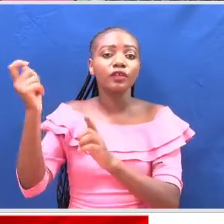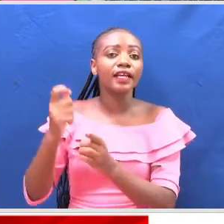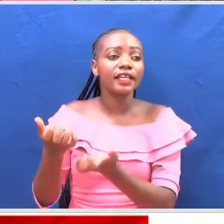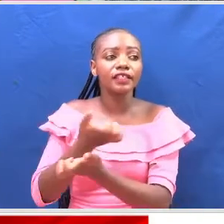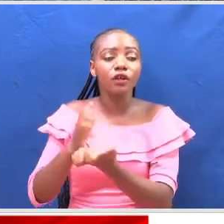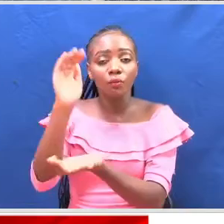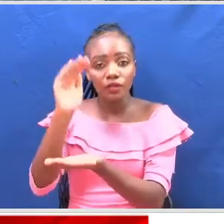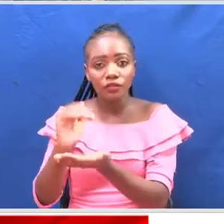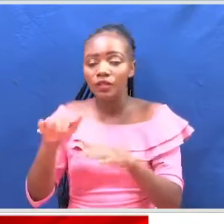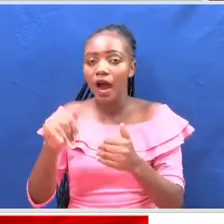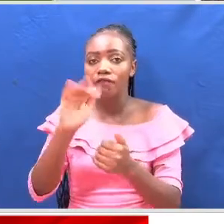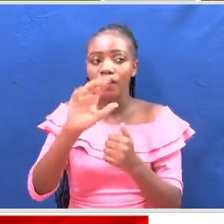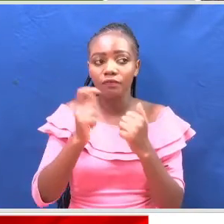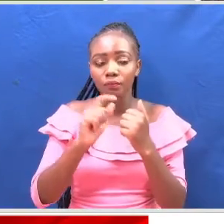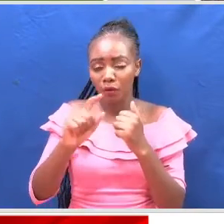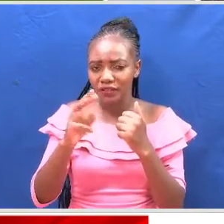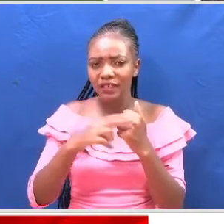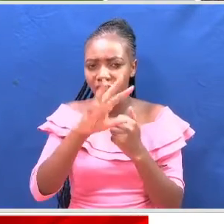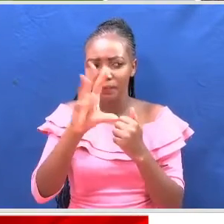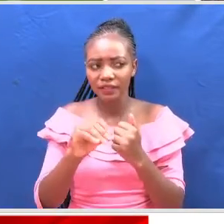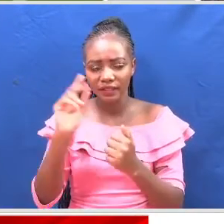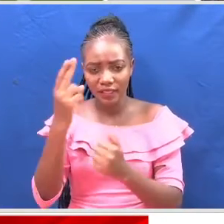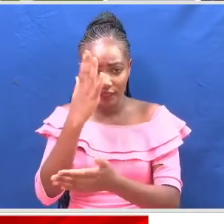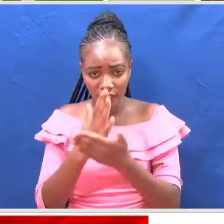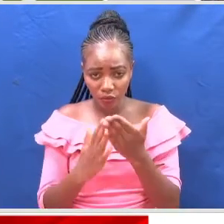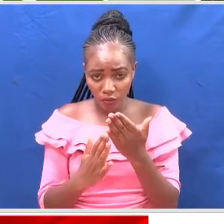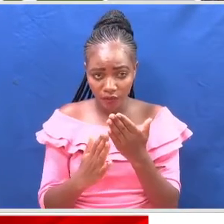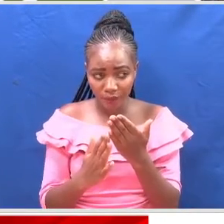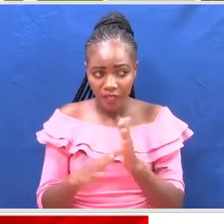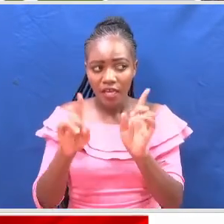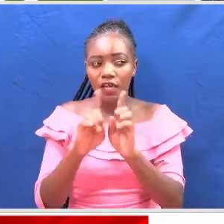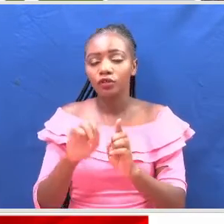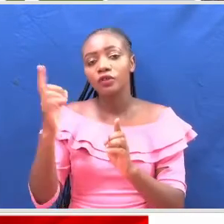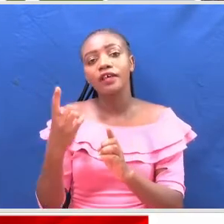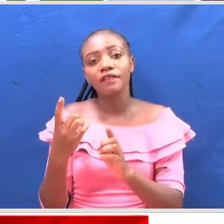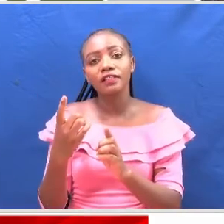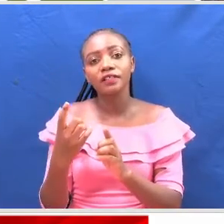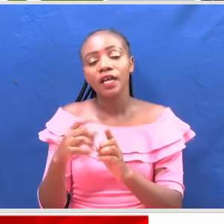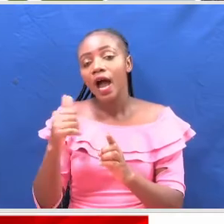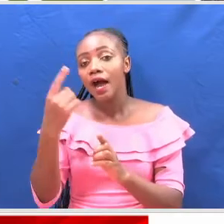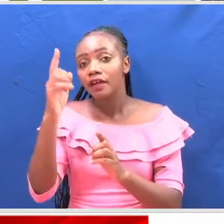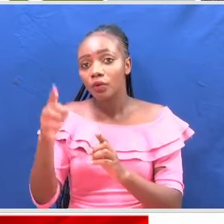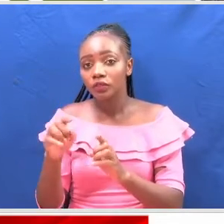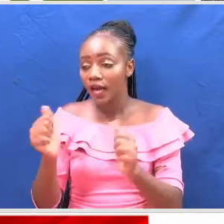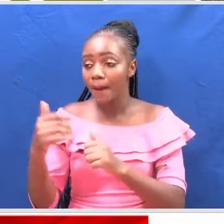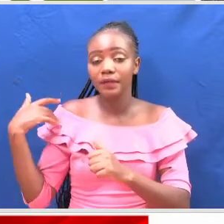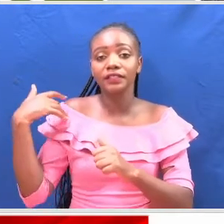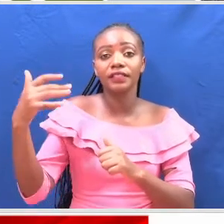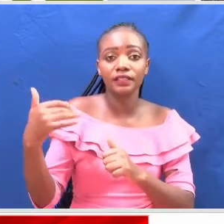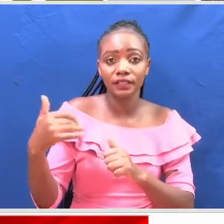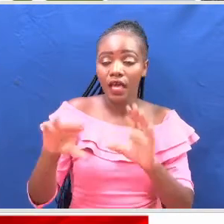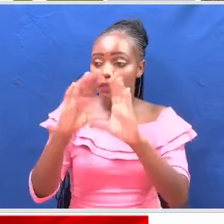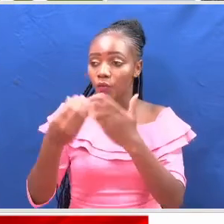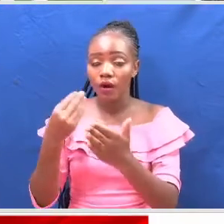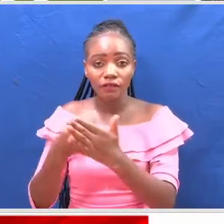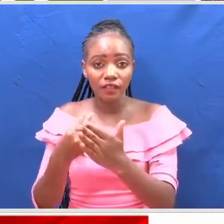by 5.7% in the second quarter of 2020, its first quarterly contraction since the global financial